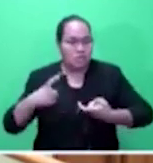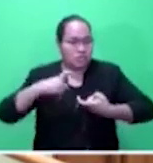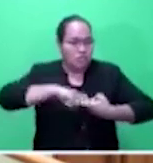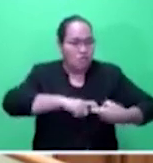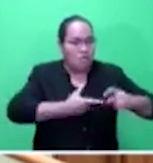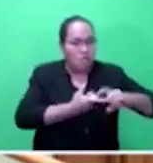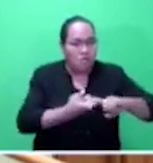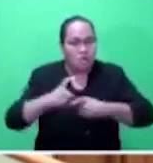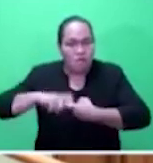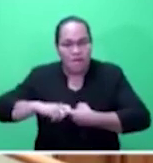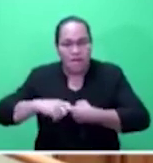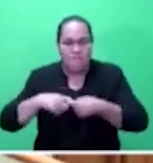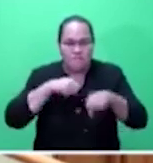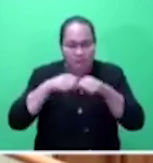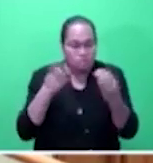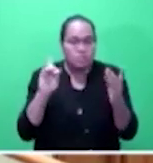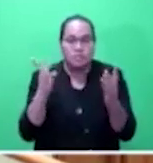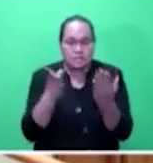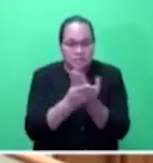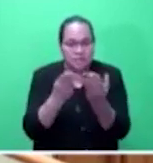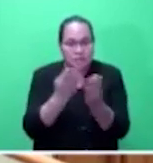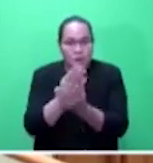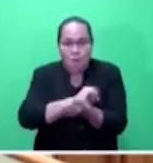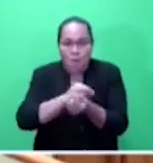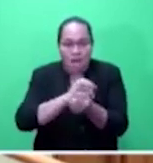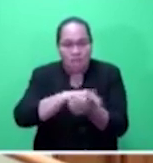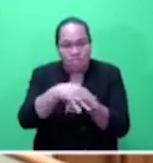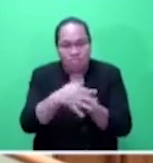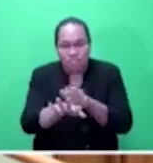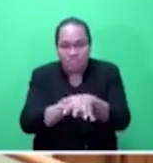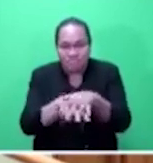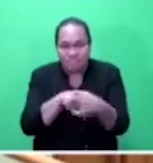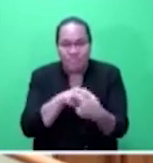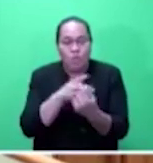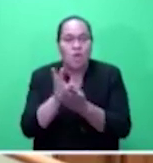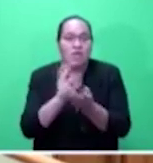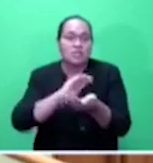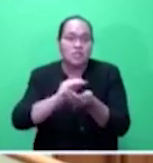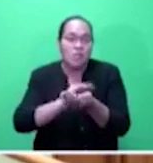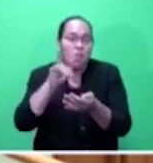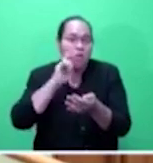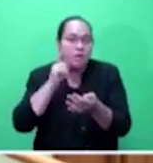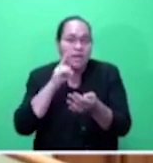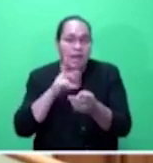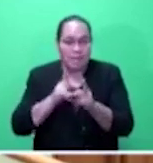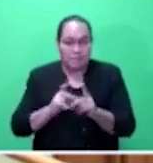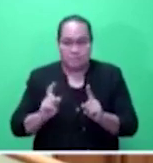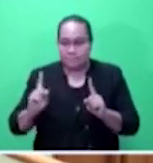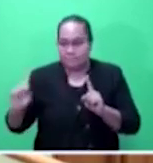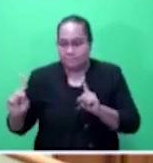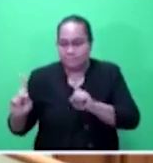fight by washing our hands with soap and water, practicing physical and social